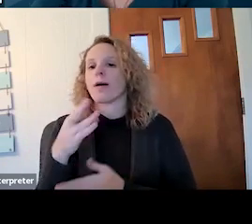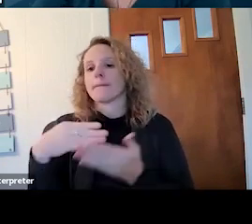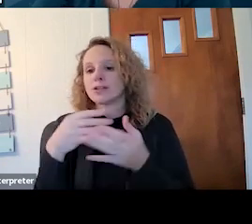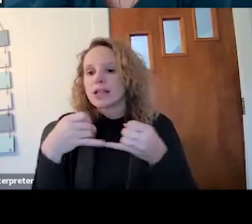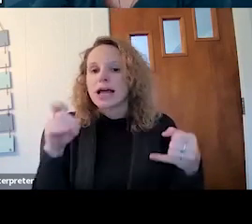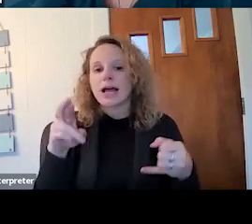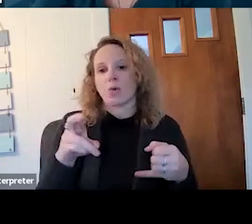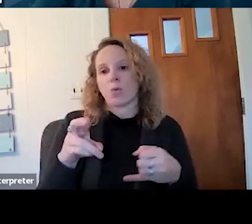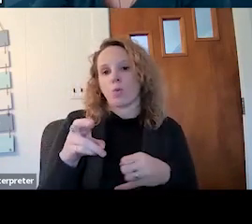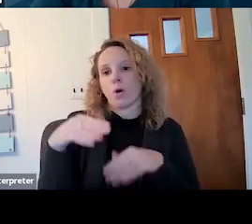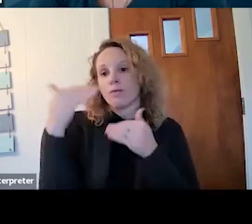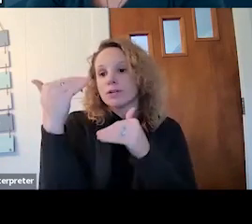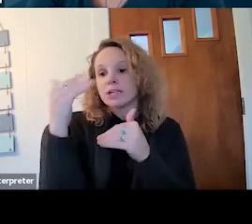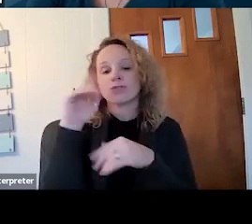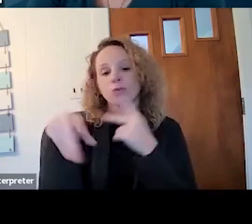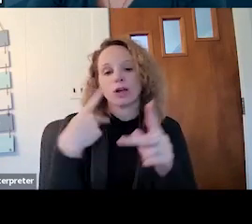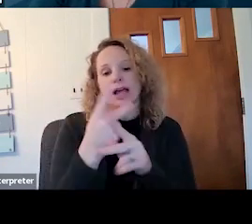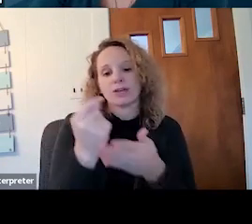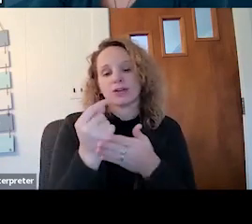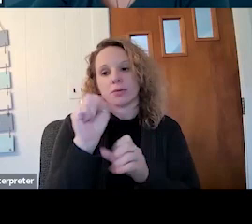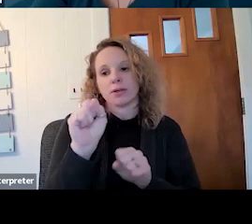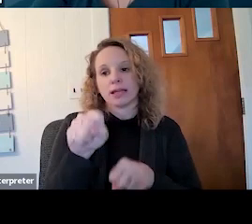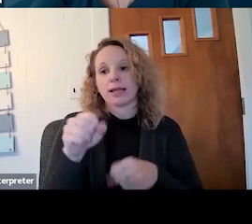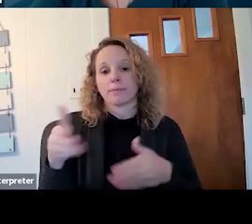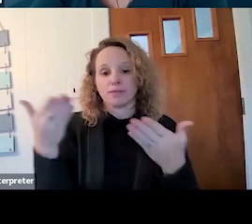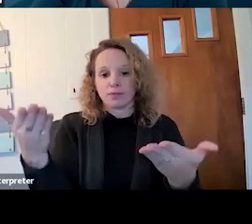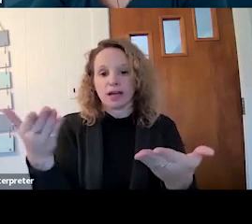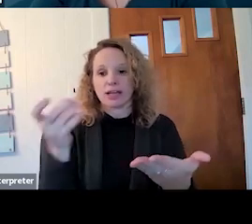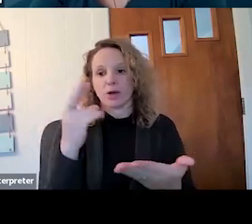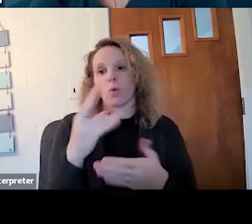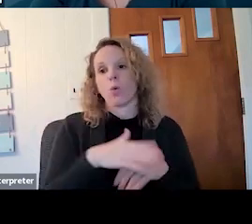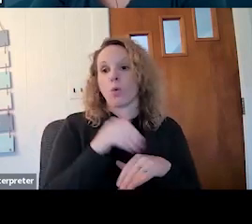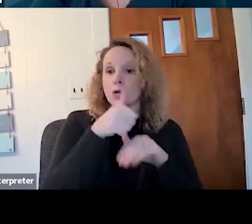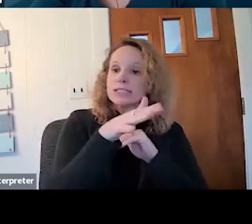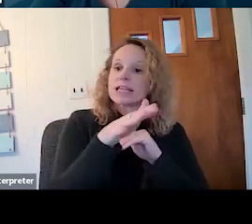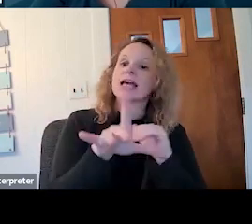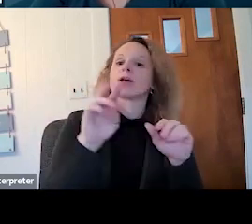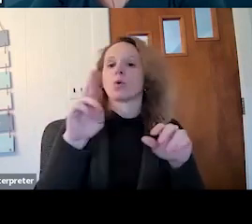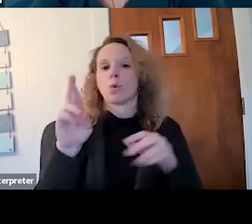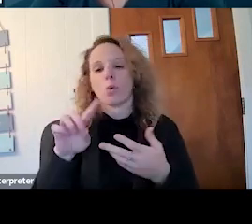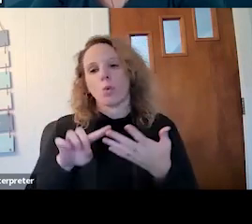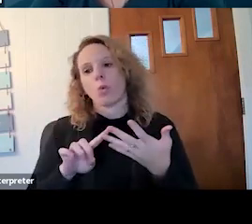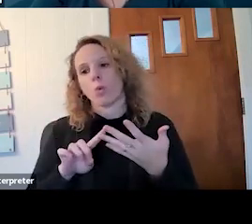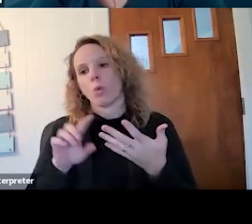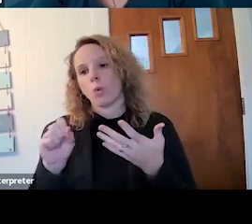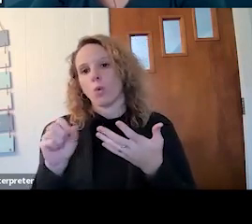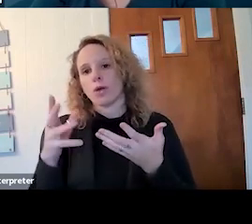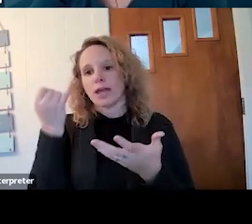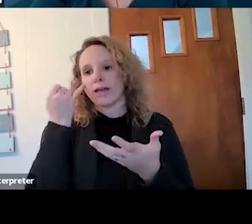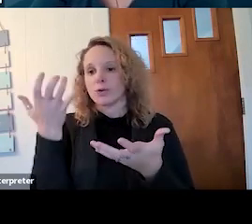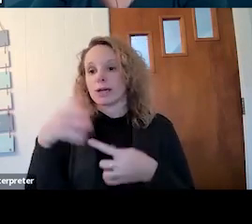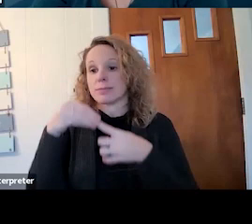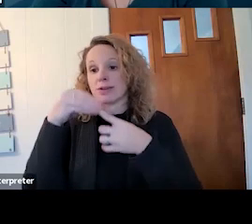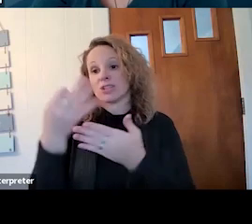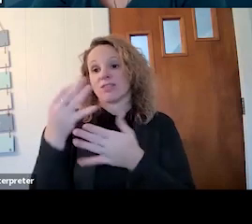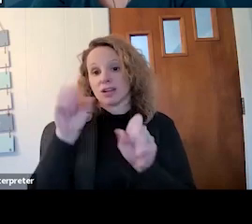restriction even for the types of treatment that can be provided or can be sought out, or you can seek out specialty funding to